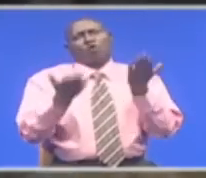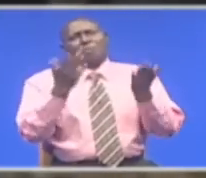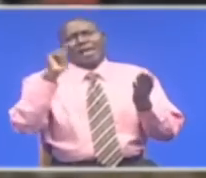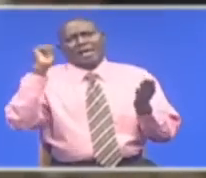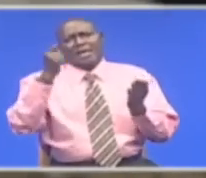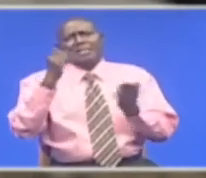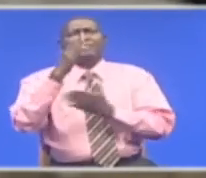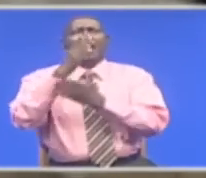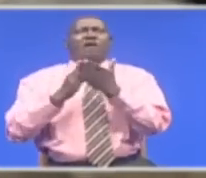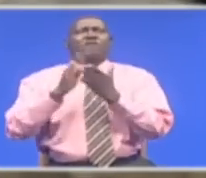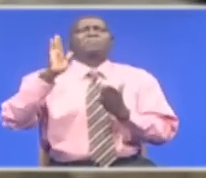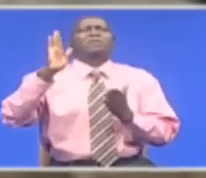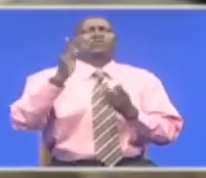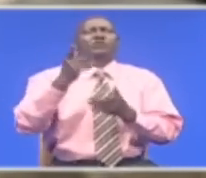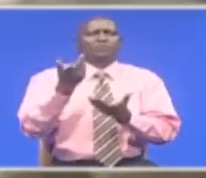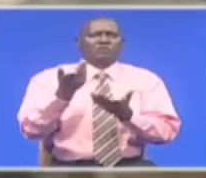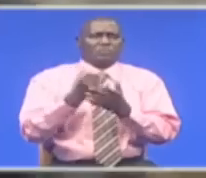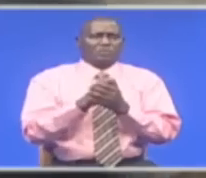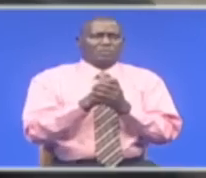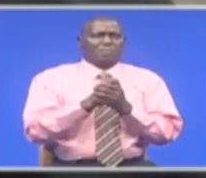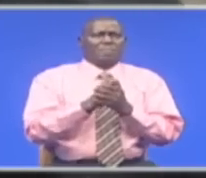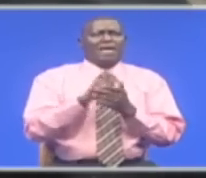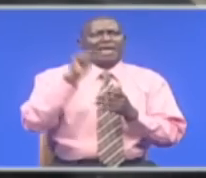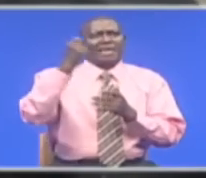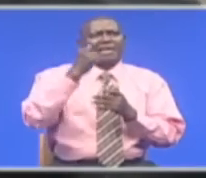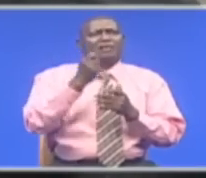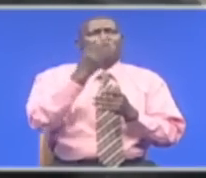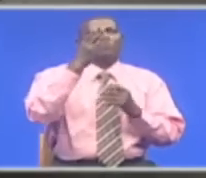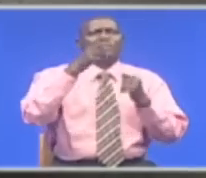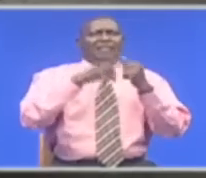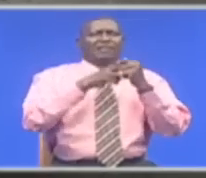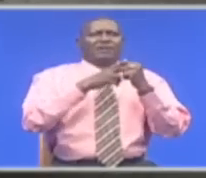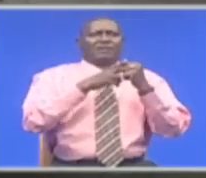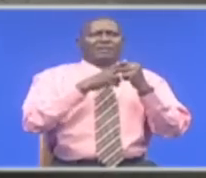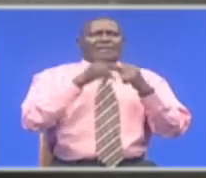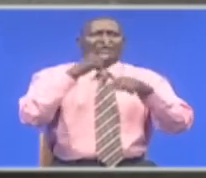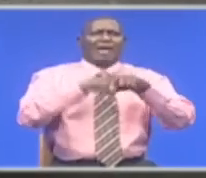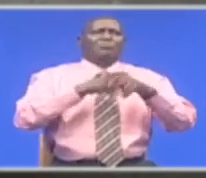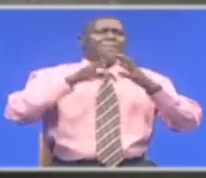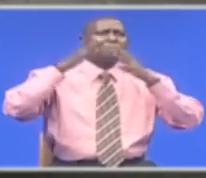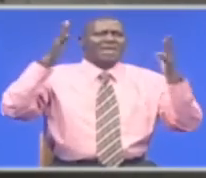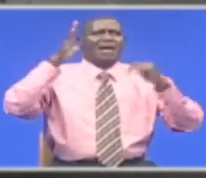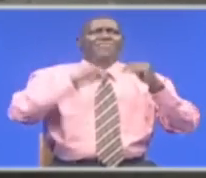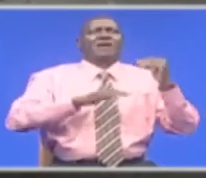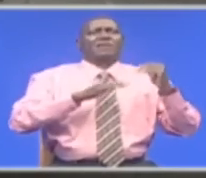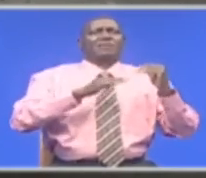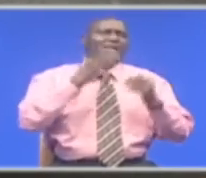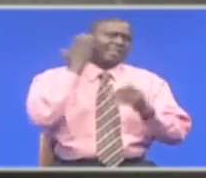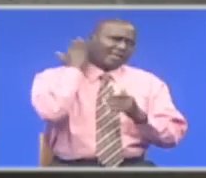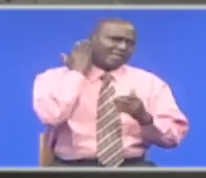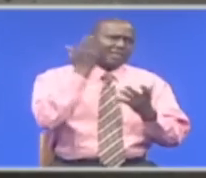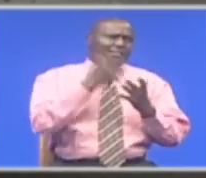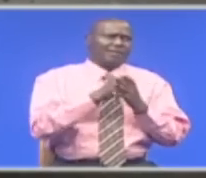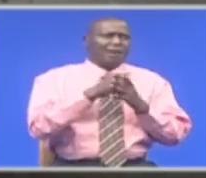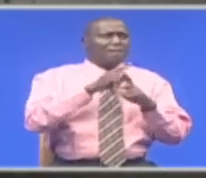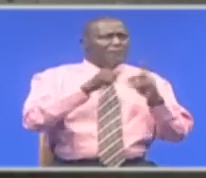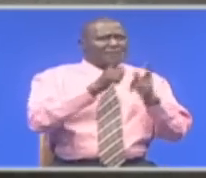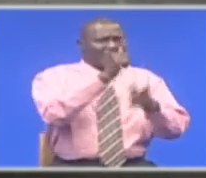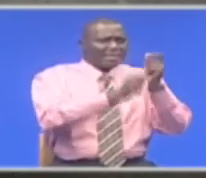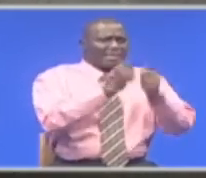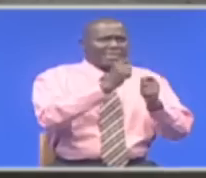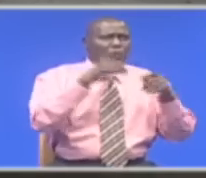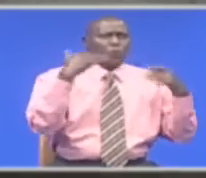especially considering that Kenya is 47 times bigger than the Netherlands. But what makes the dairy system impressive is the level